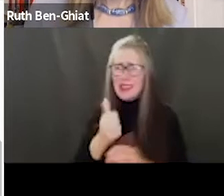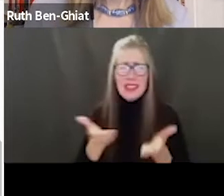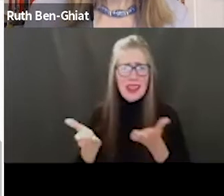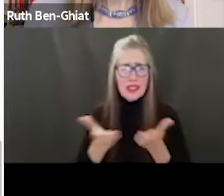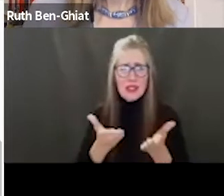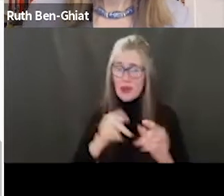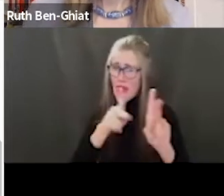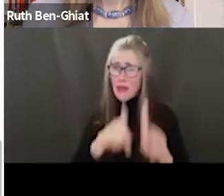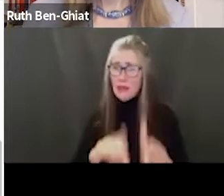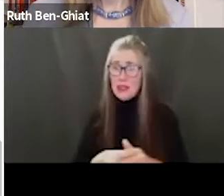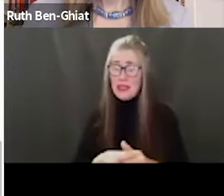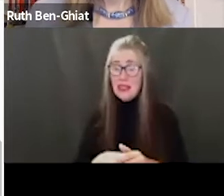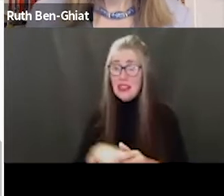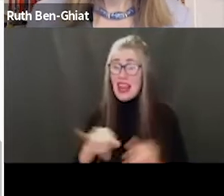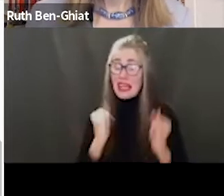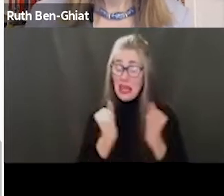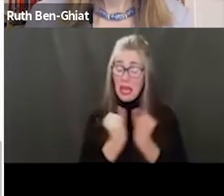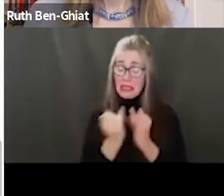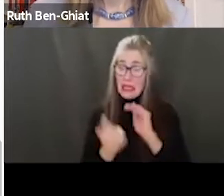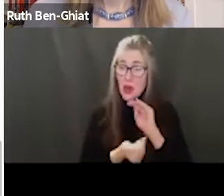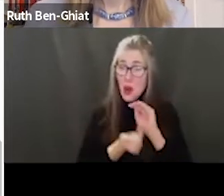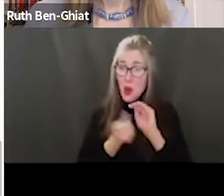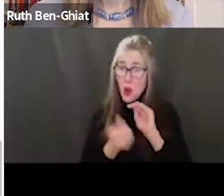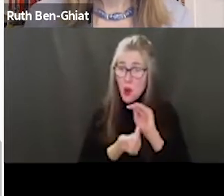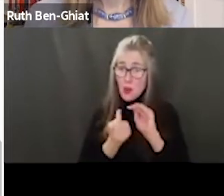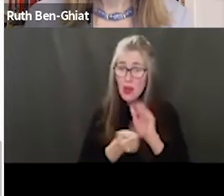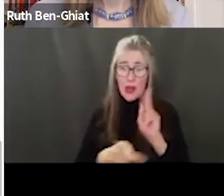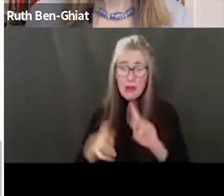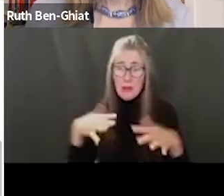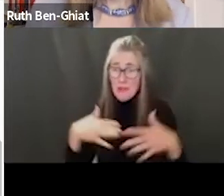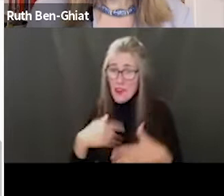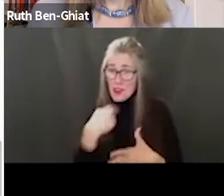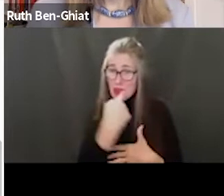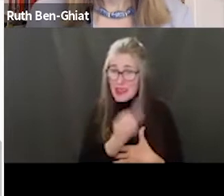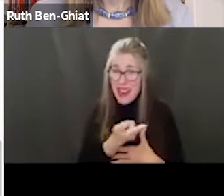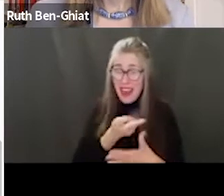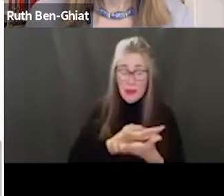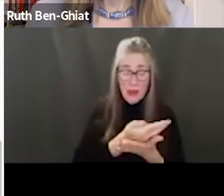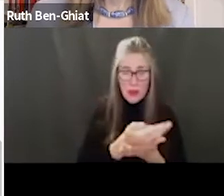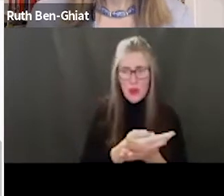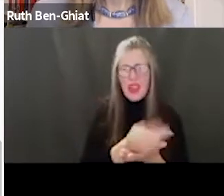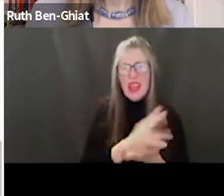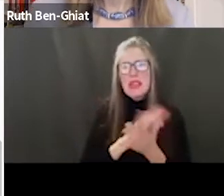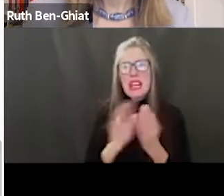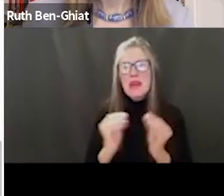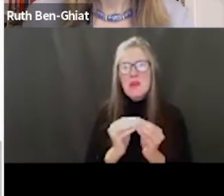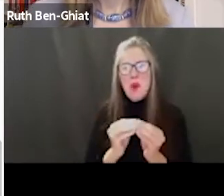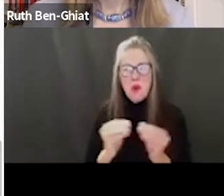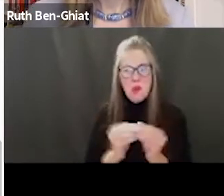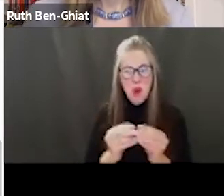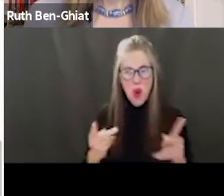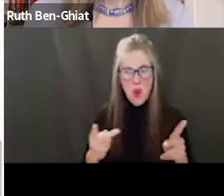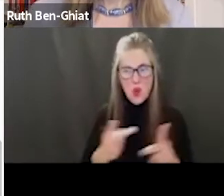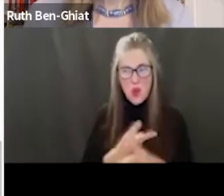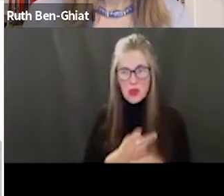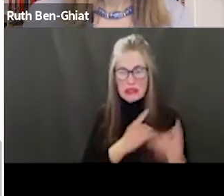well. Isolated in his cocoon with craven subordinates afraid to tell him the truth, reinforces his worst tendencies, as I said